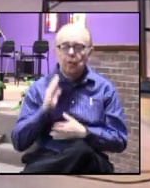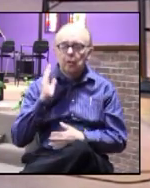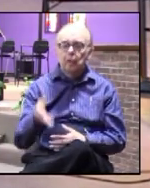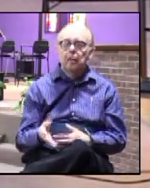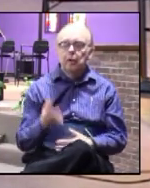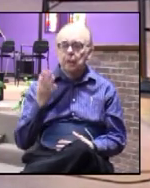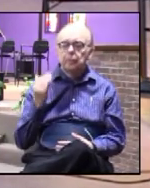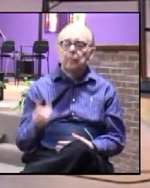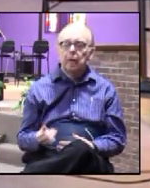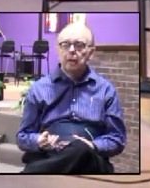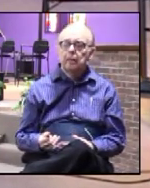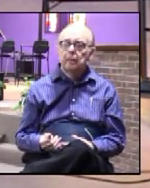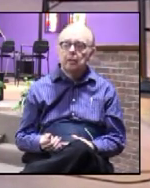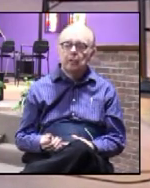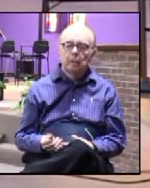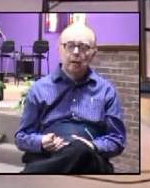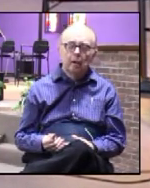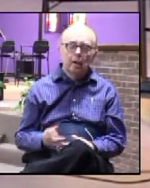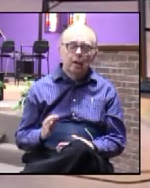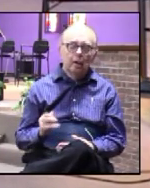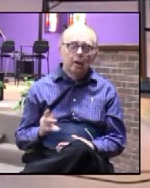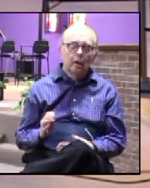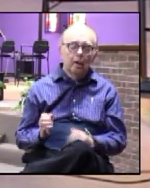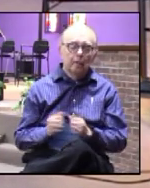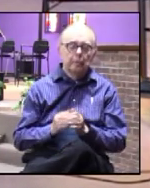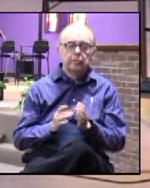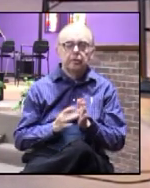That's why yoke up with Jesus,